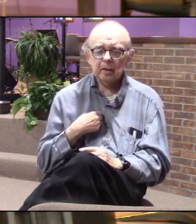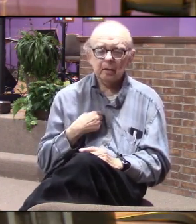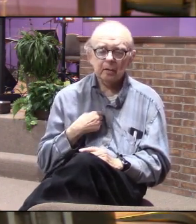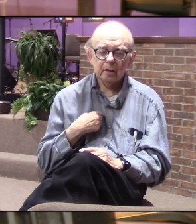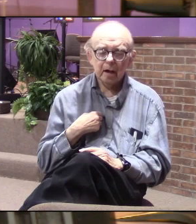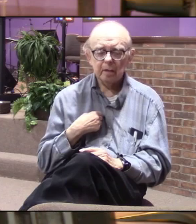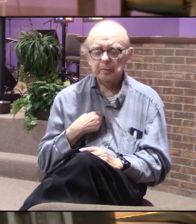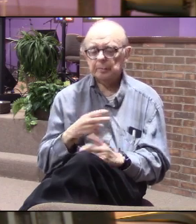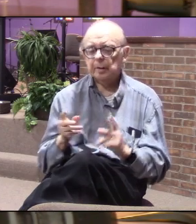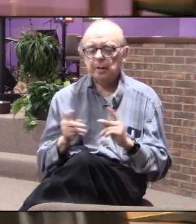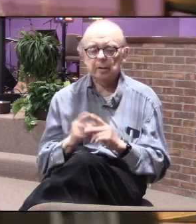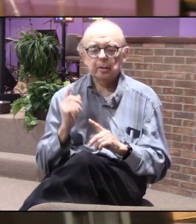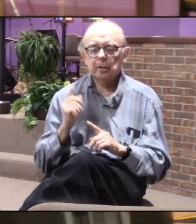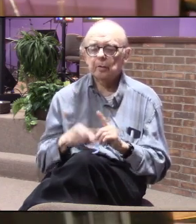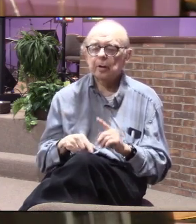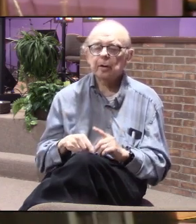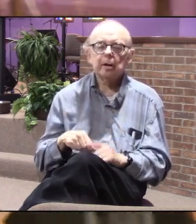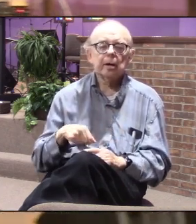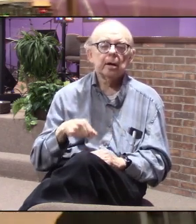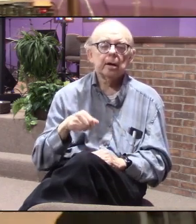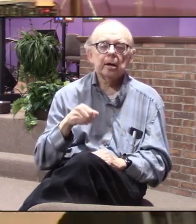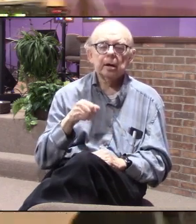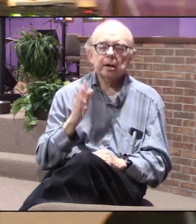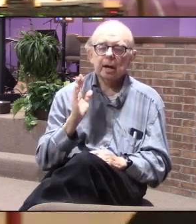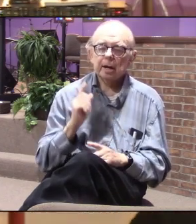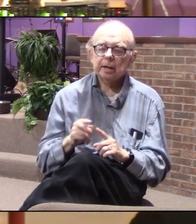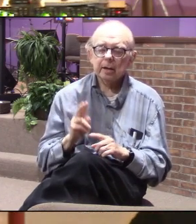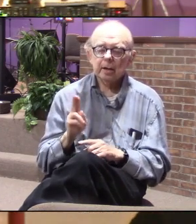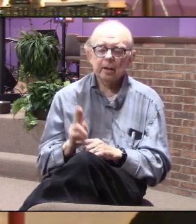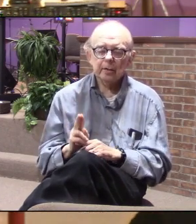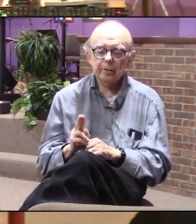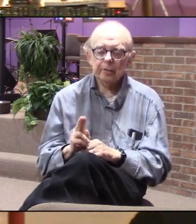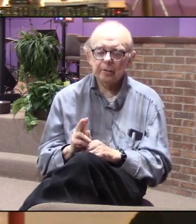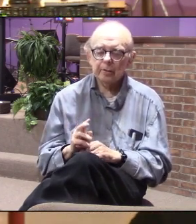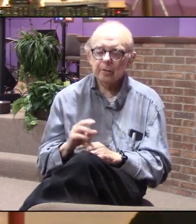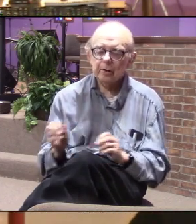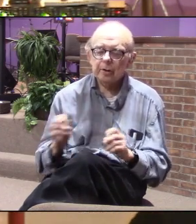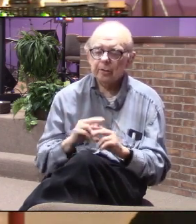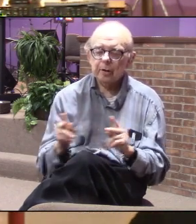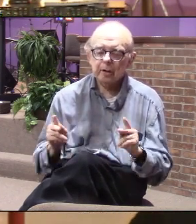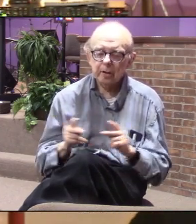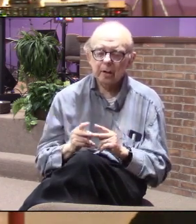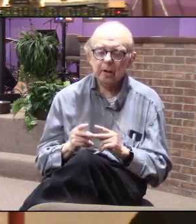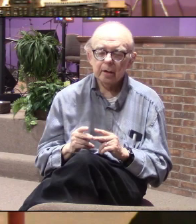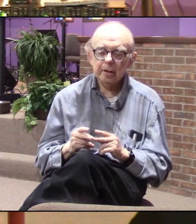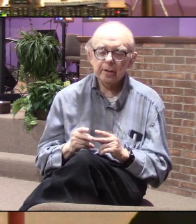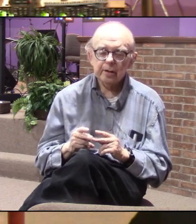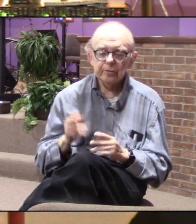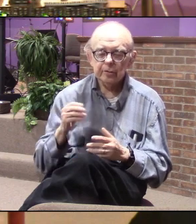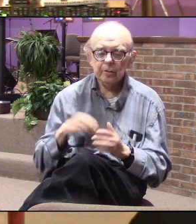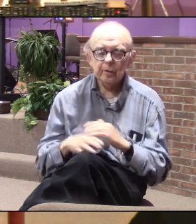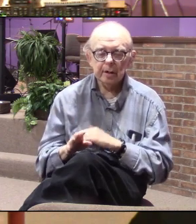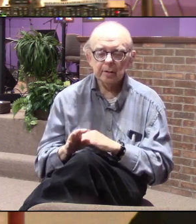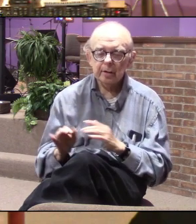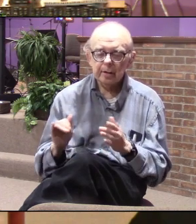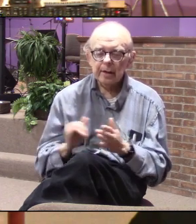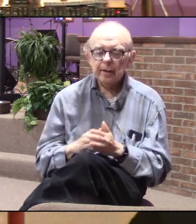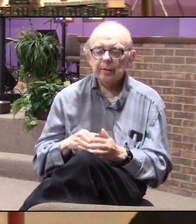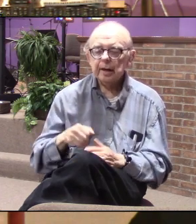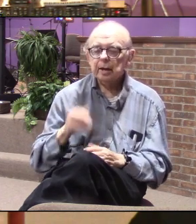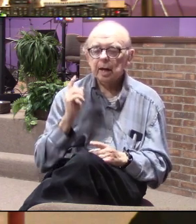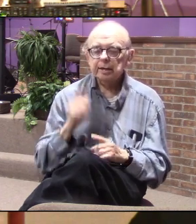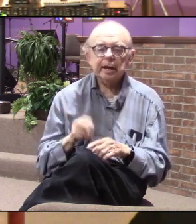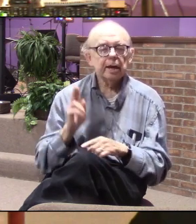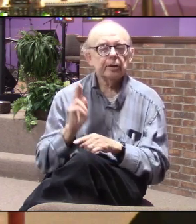state where God can't use me, there is no state that you can get in that God can't use